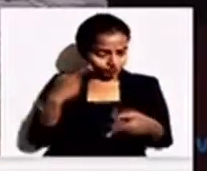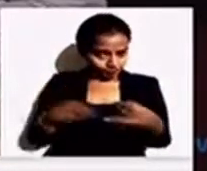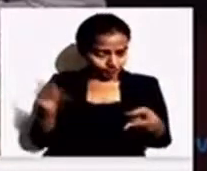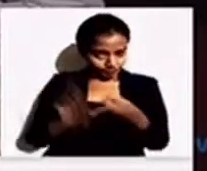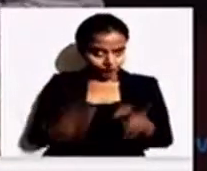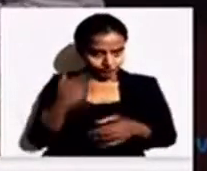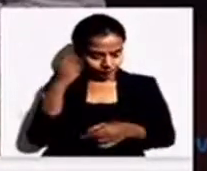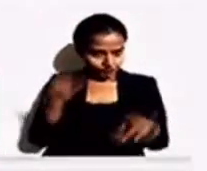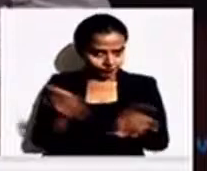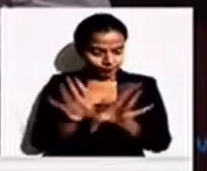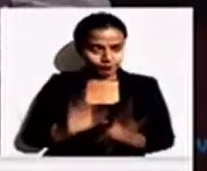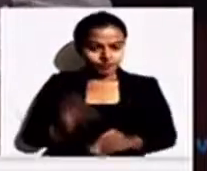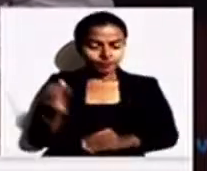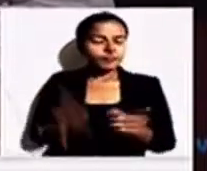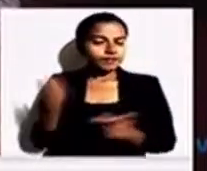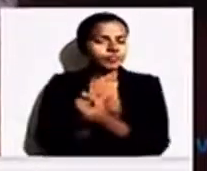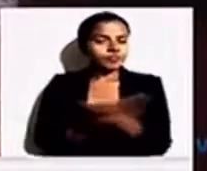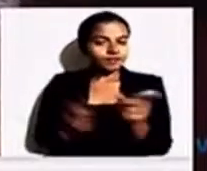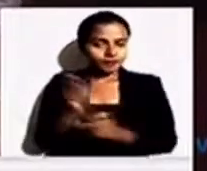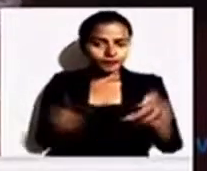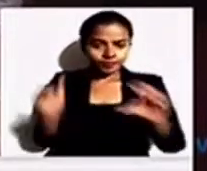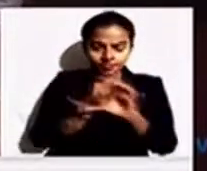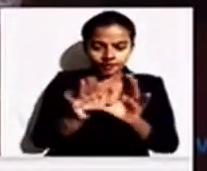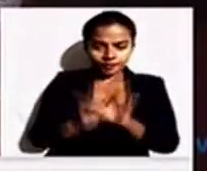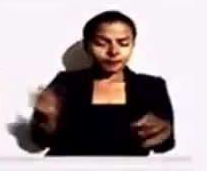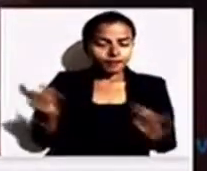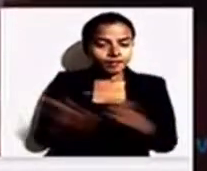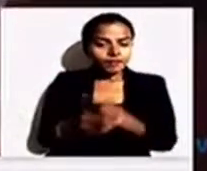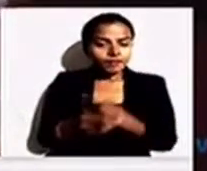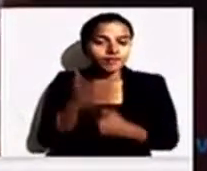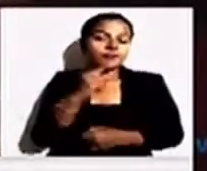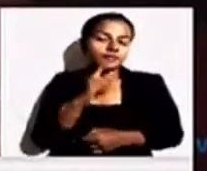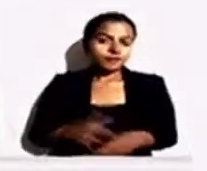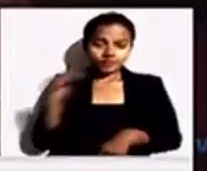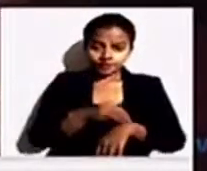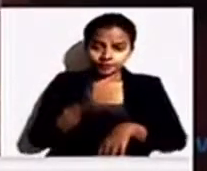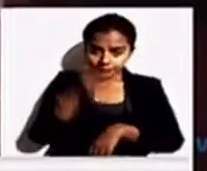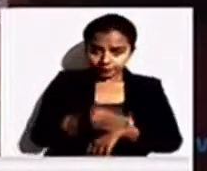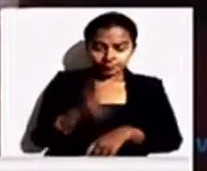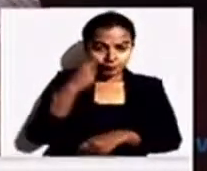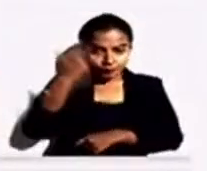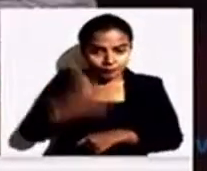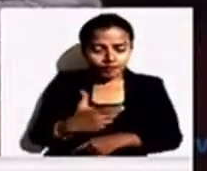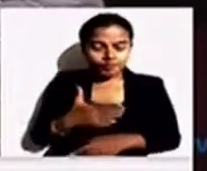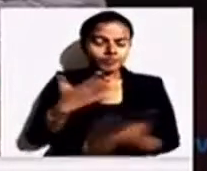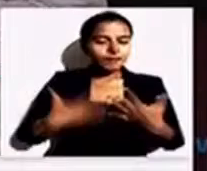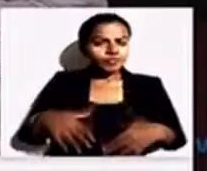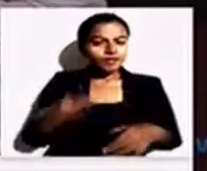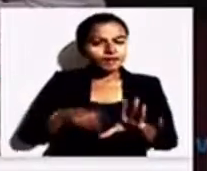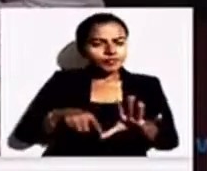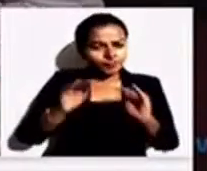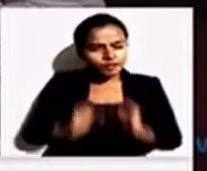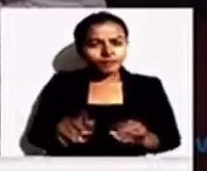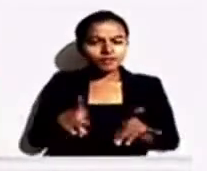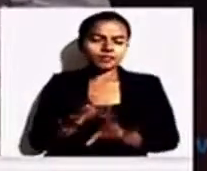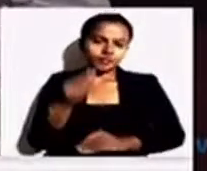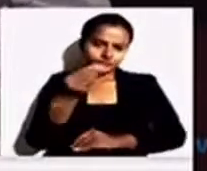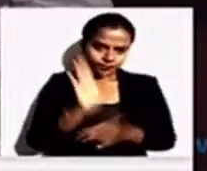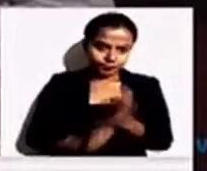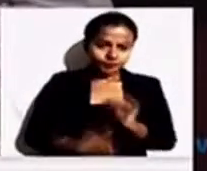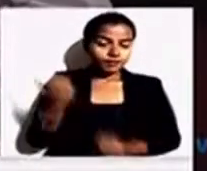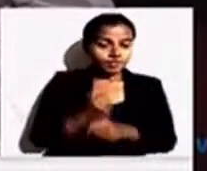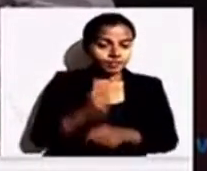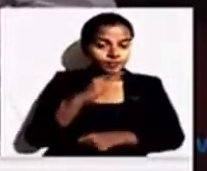pill known as reverse. Medicines are given to control a person's behavior. However, the government is claiming that the drug had induced violent